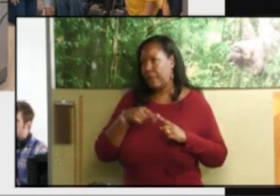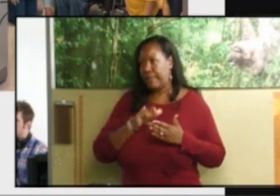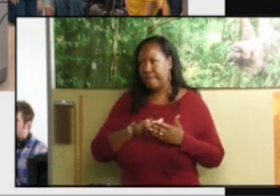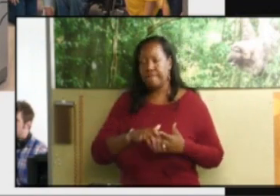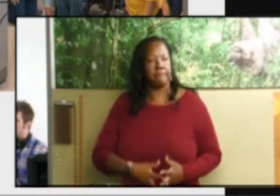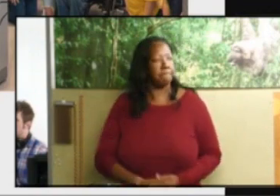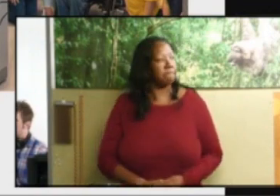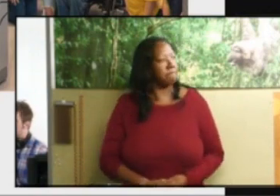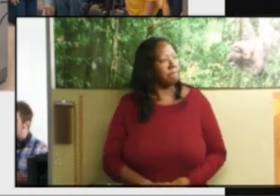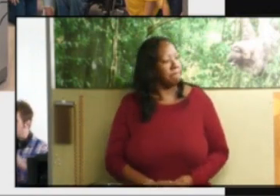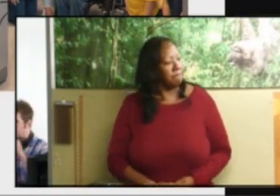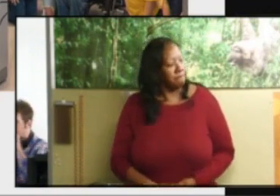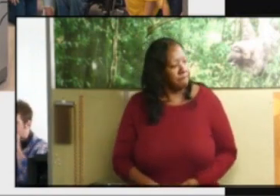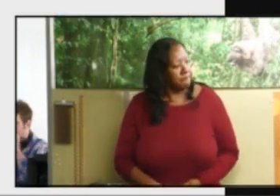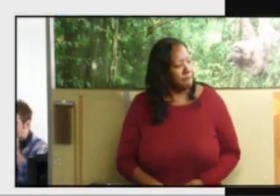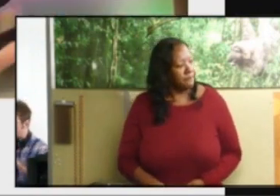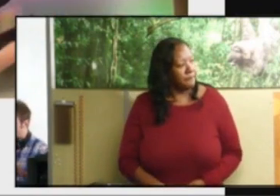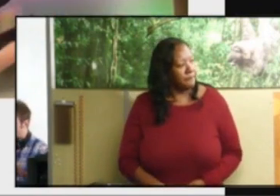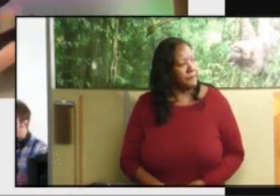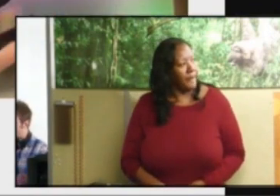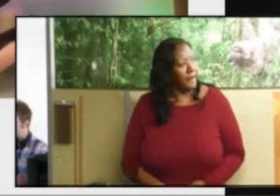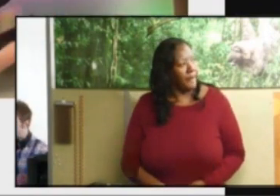So getting into the